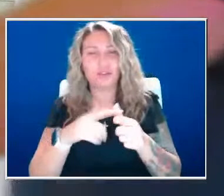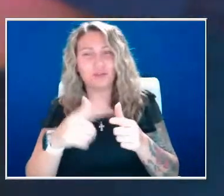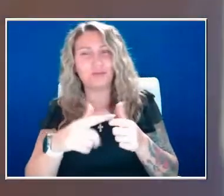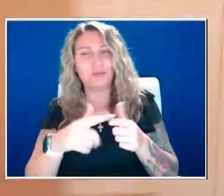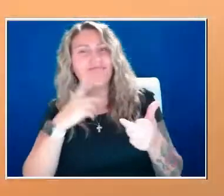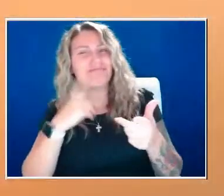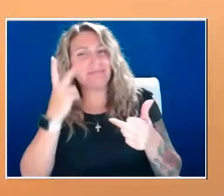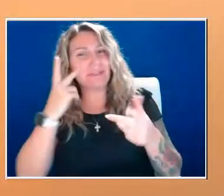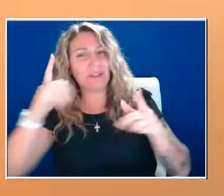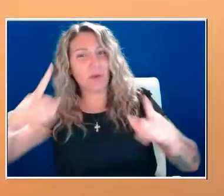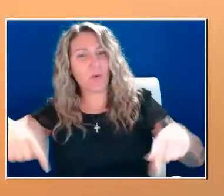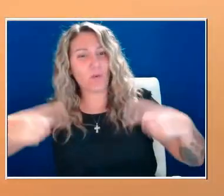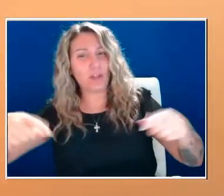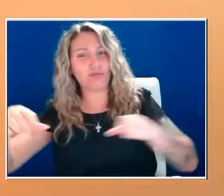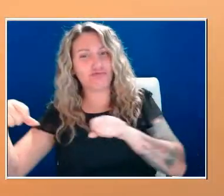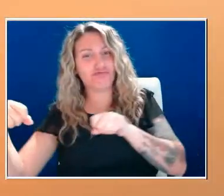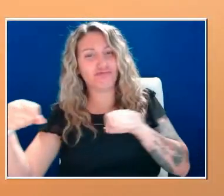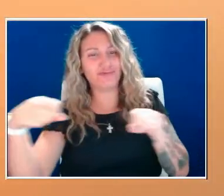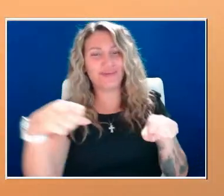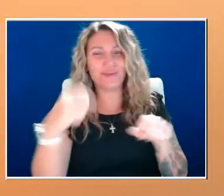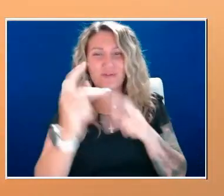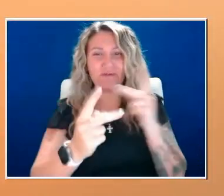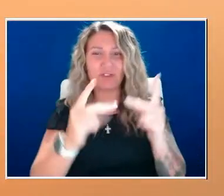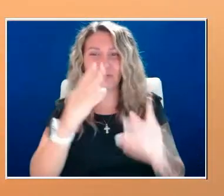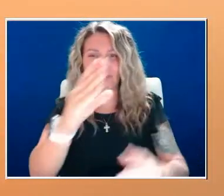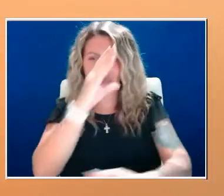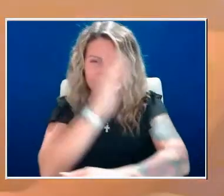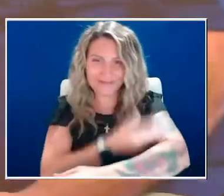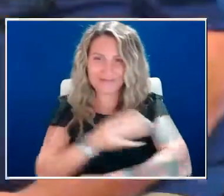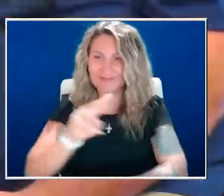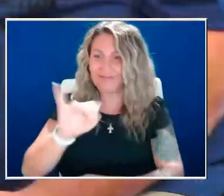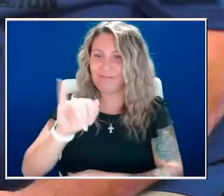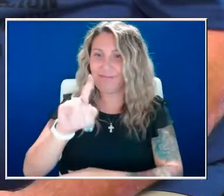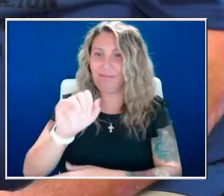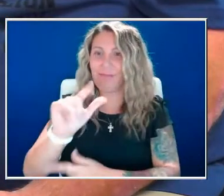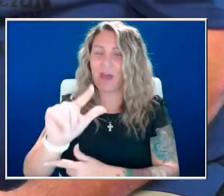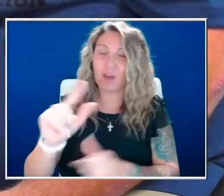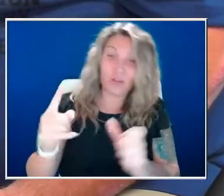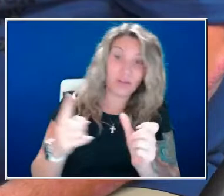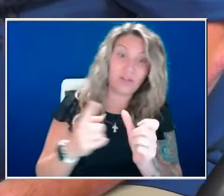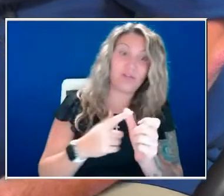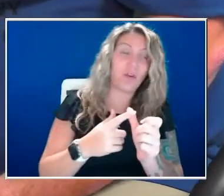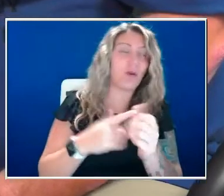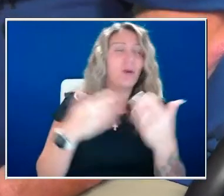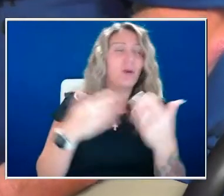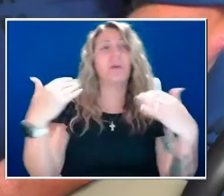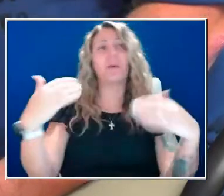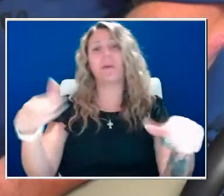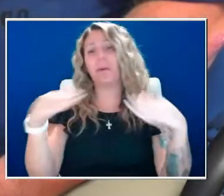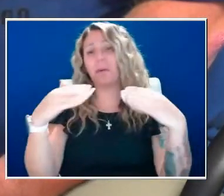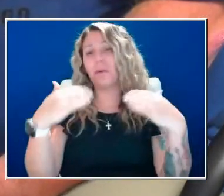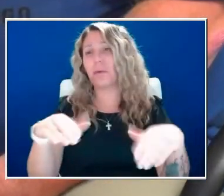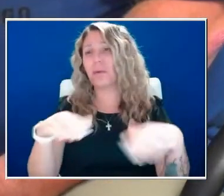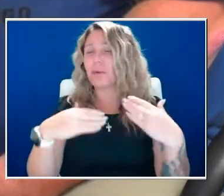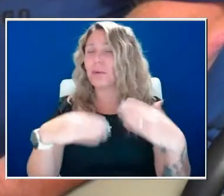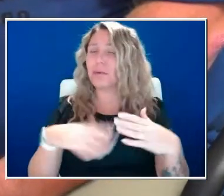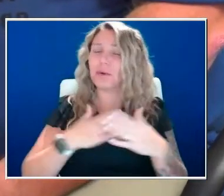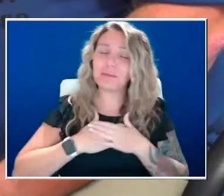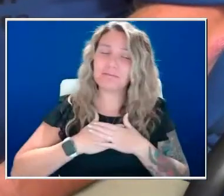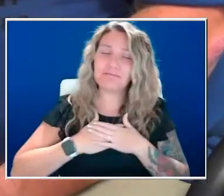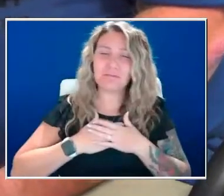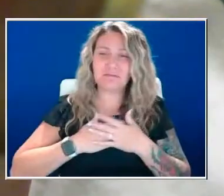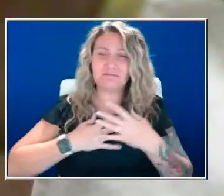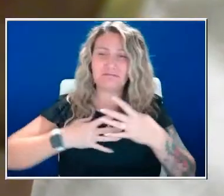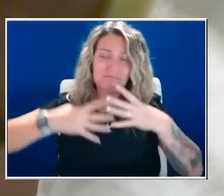The first was the most memorable after missing his birth. It was tears of joy. It